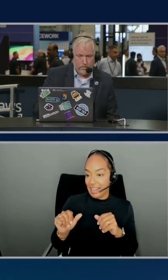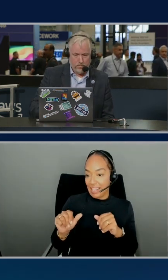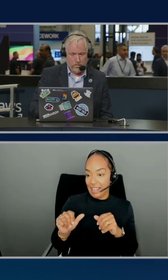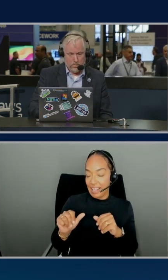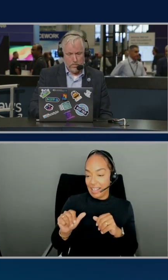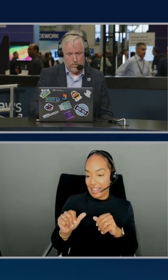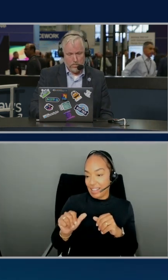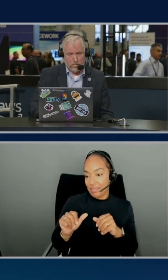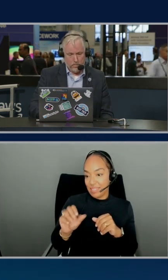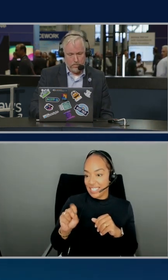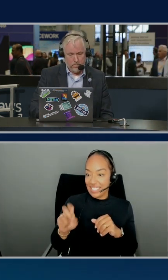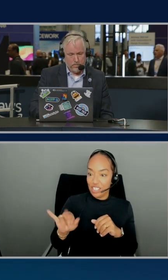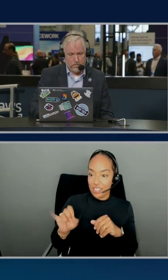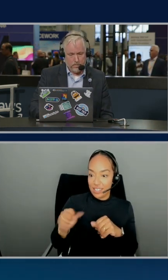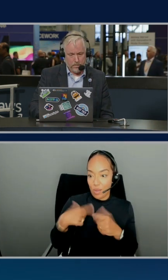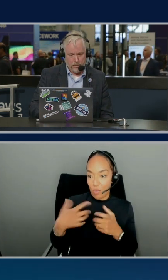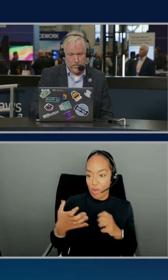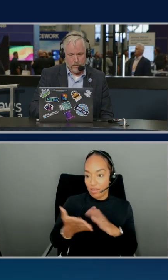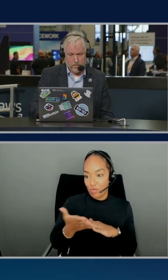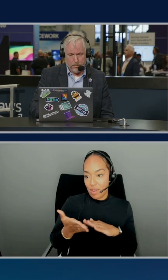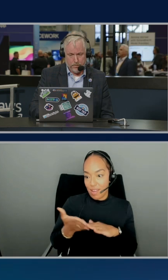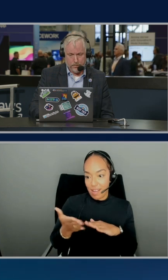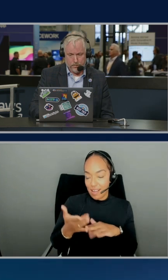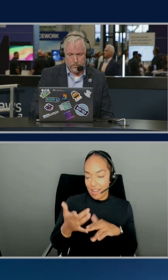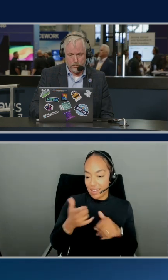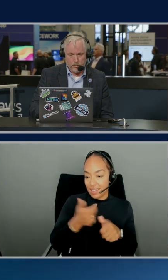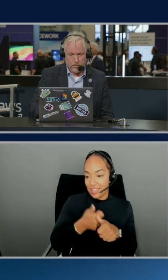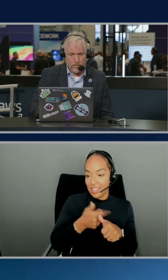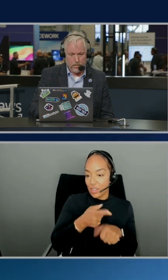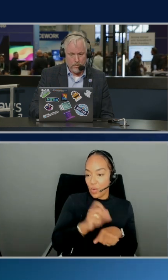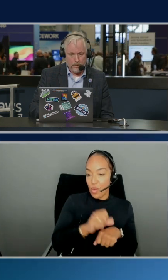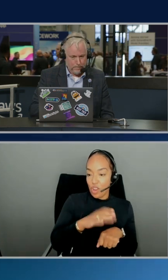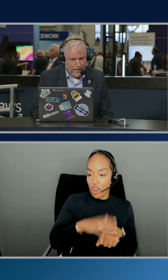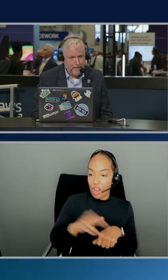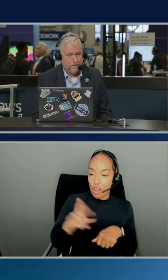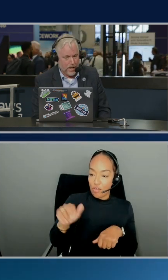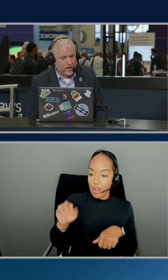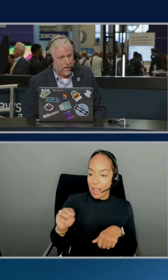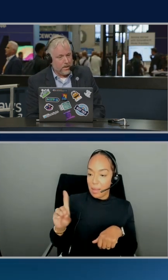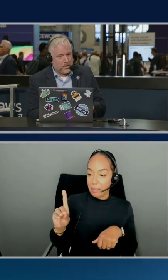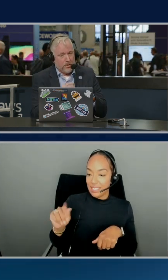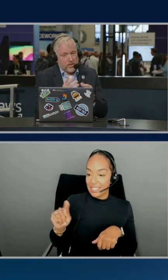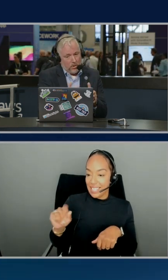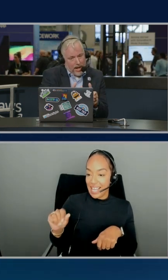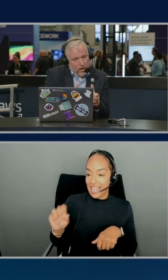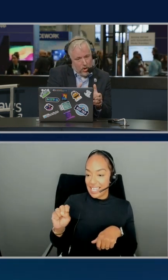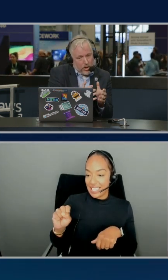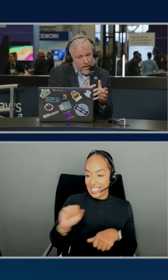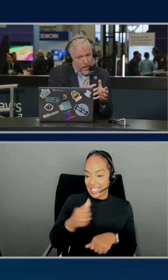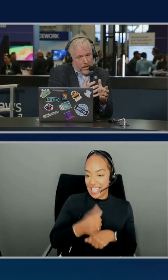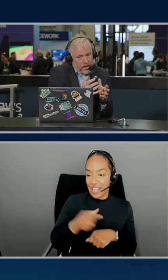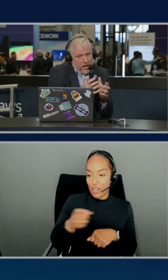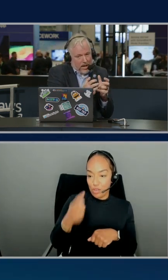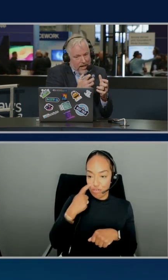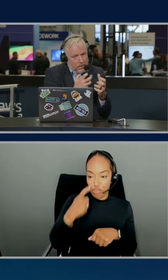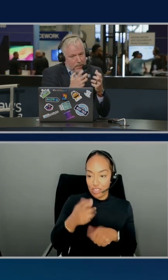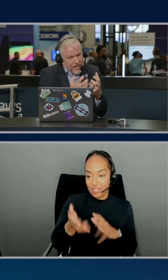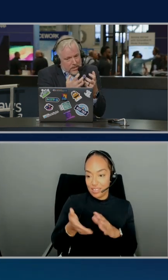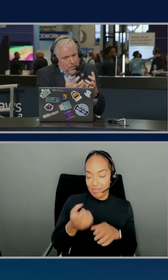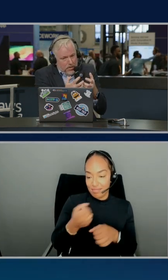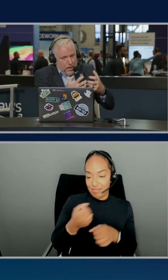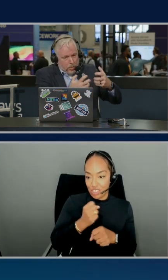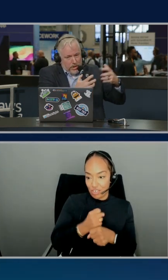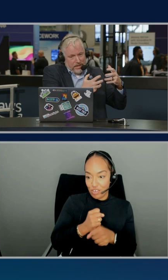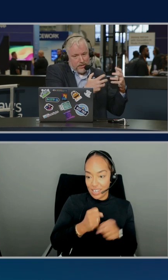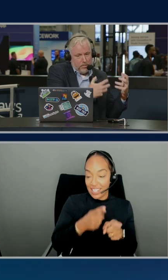that. That's true. So it's working off of the random data set that you just generated. Yeah. So now look, it